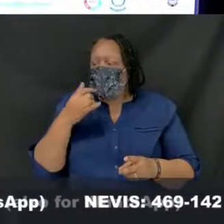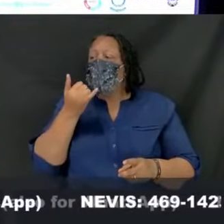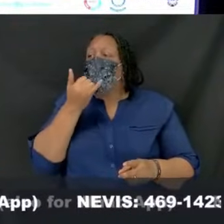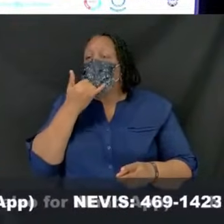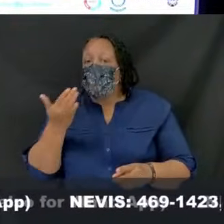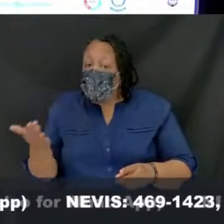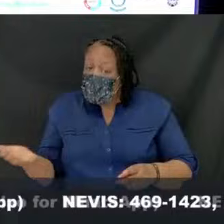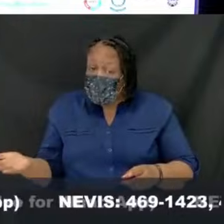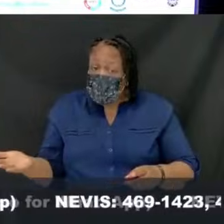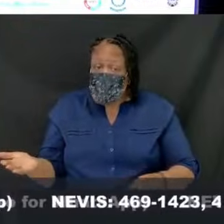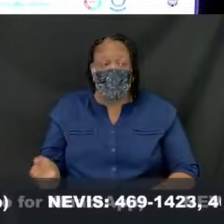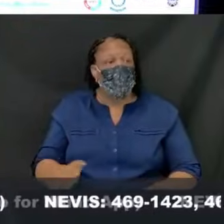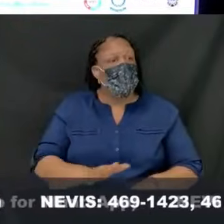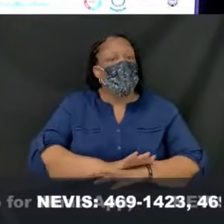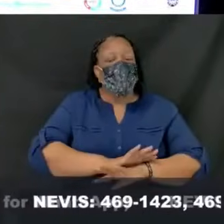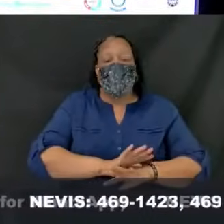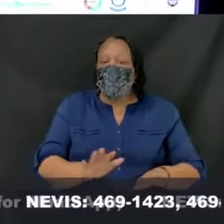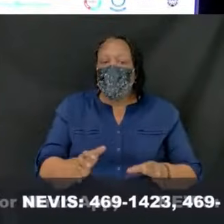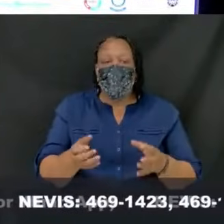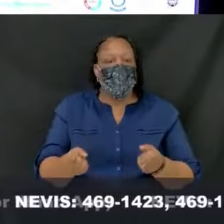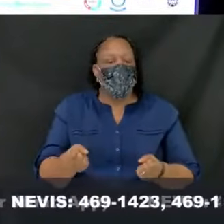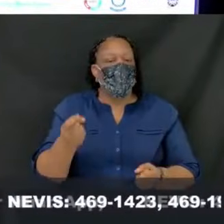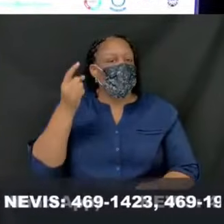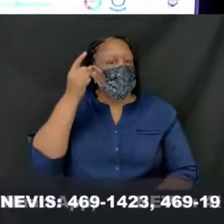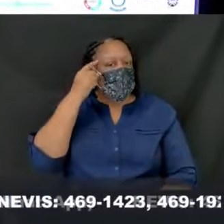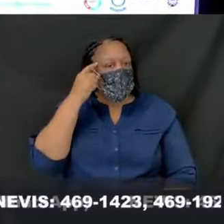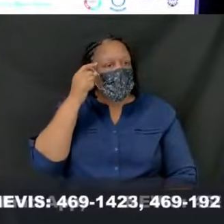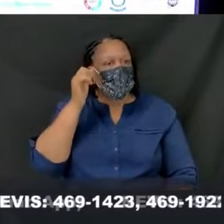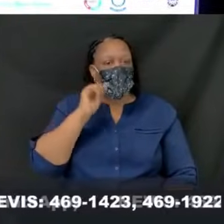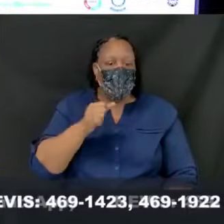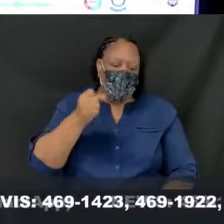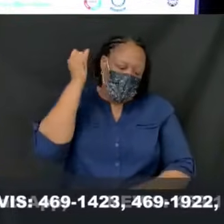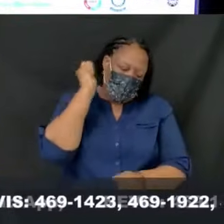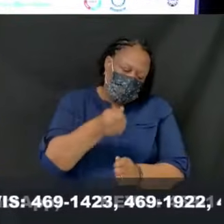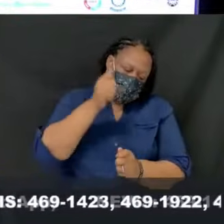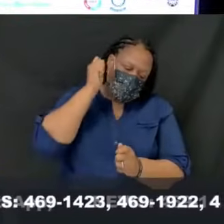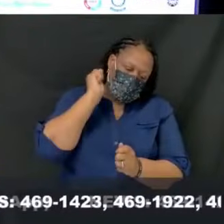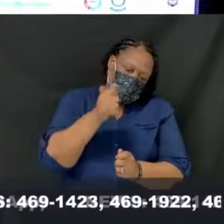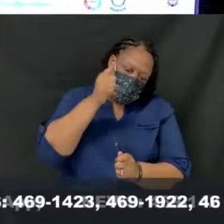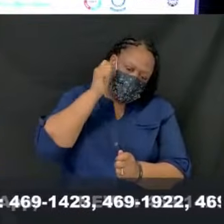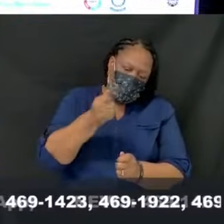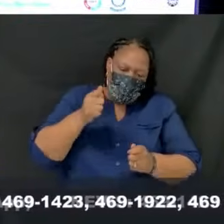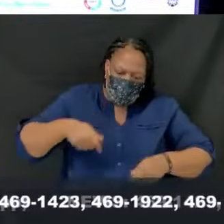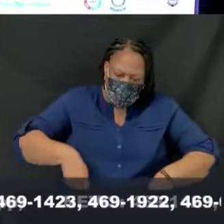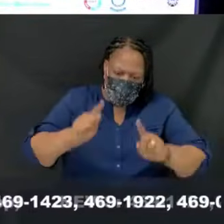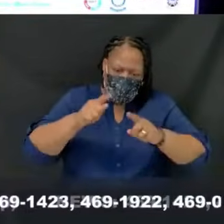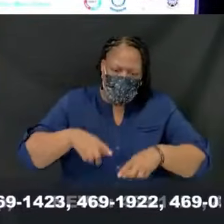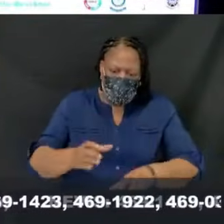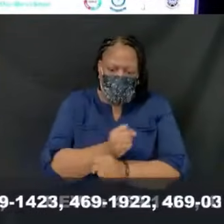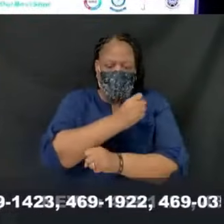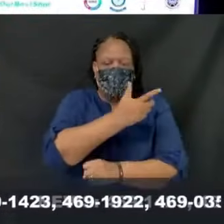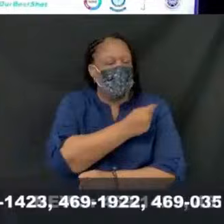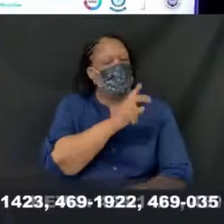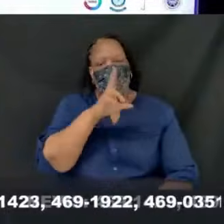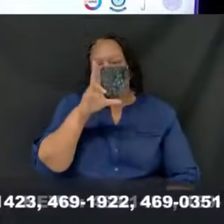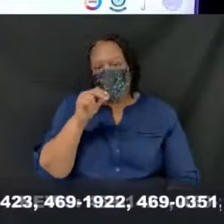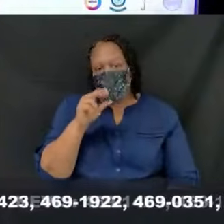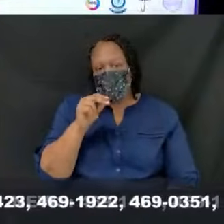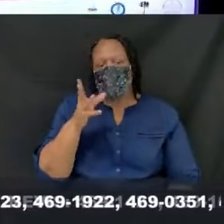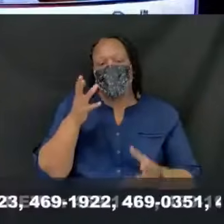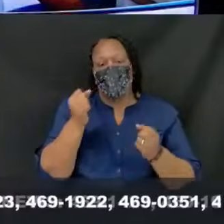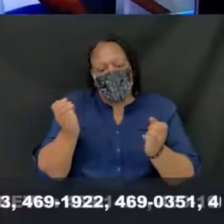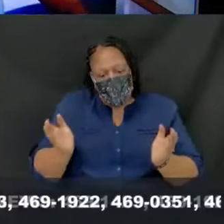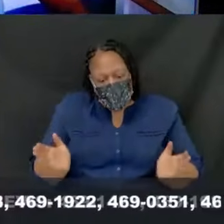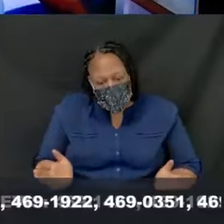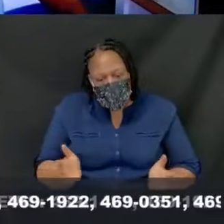our public, our citizens, be of the view that we are pounding them over the head to get vaccinated. I more believe that we